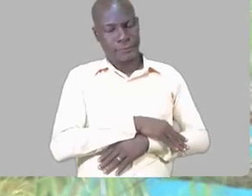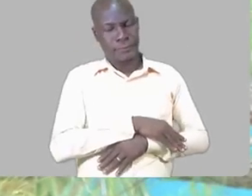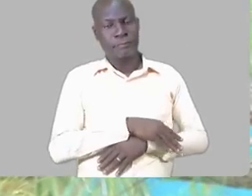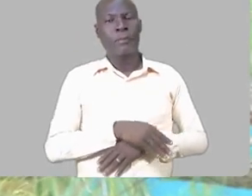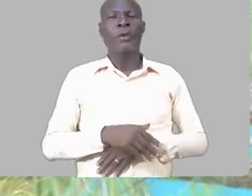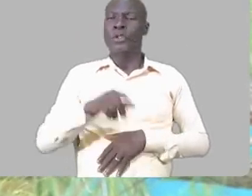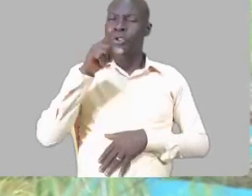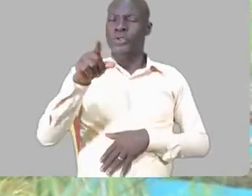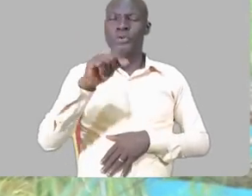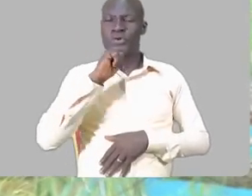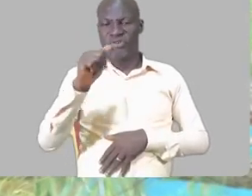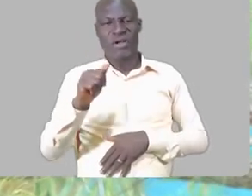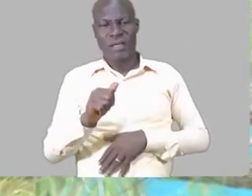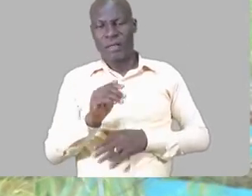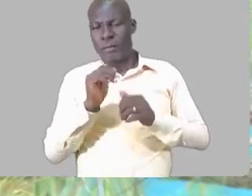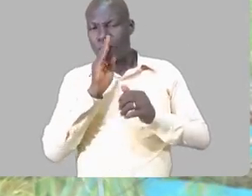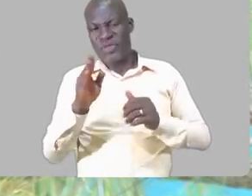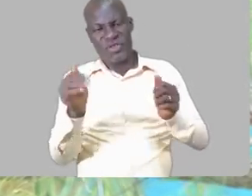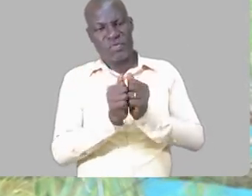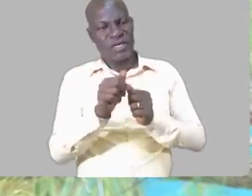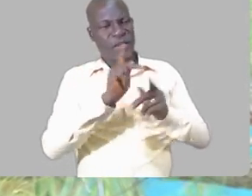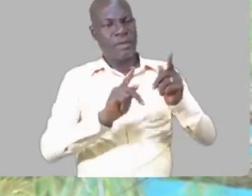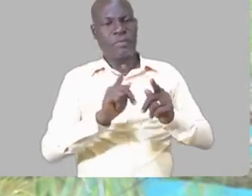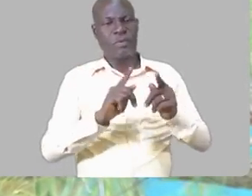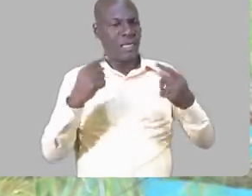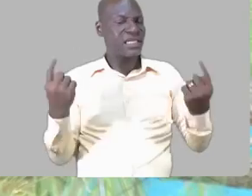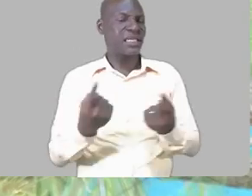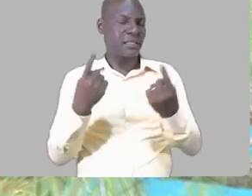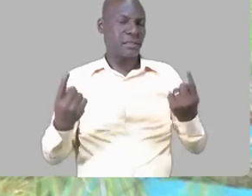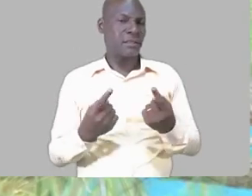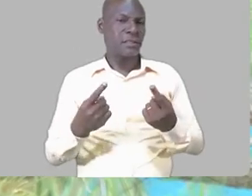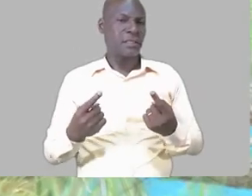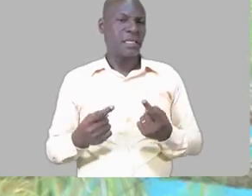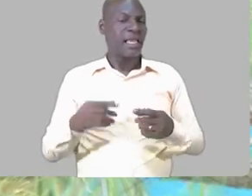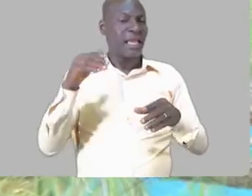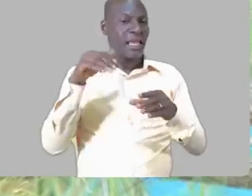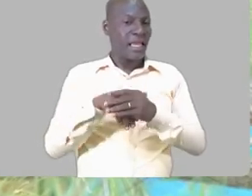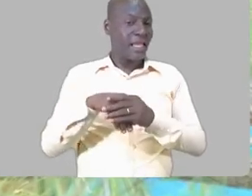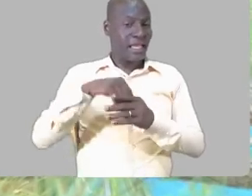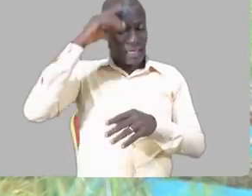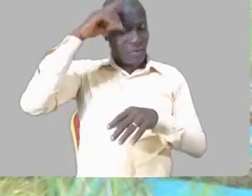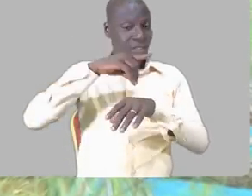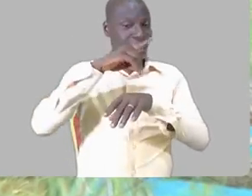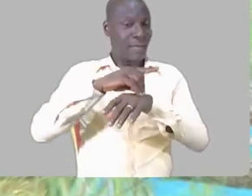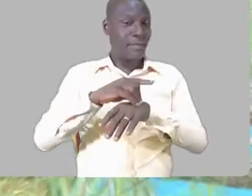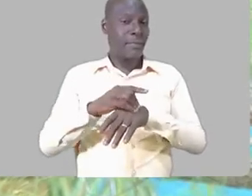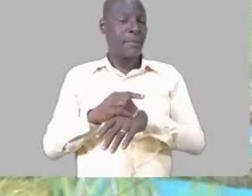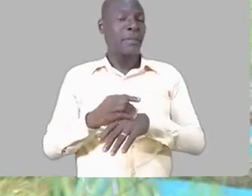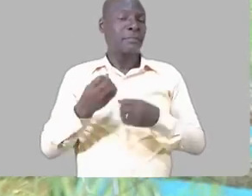onipa onfa ne ho emmo adeboneyefo wo secular knowledge ne yefra bibi peer